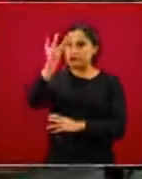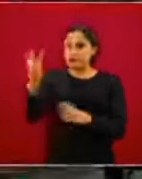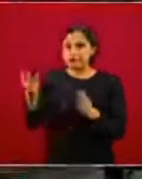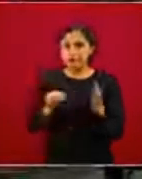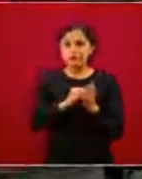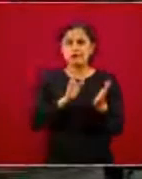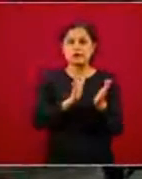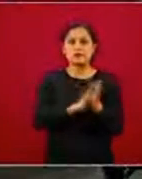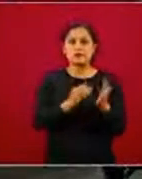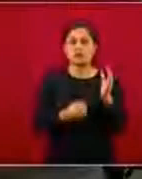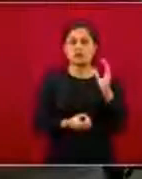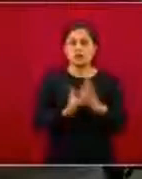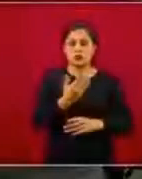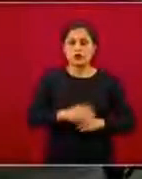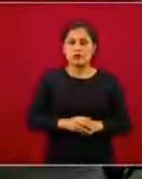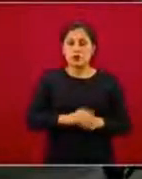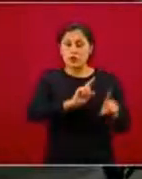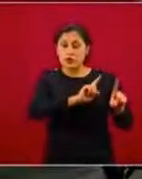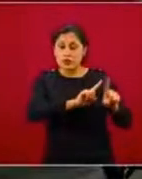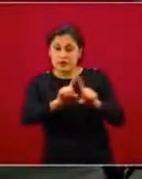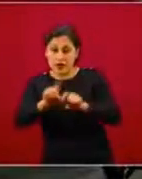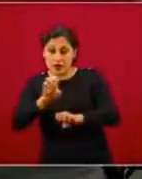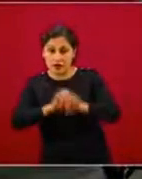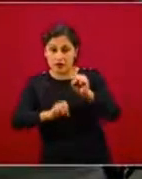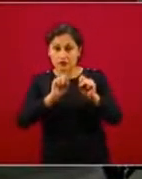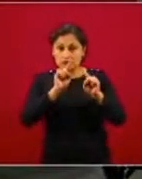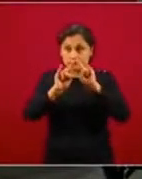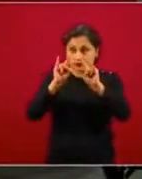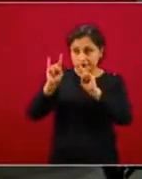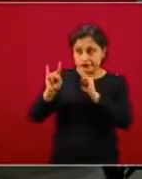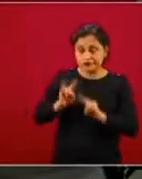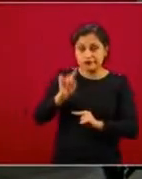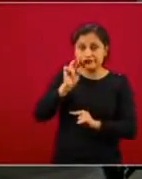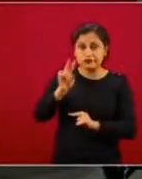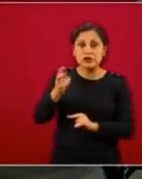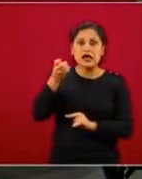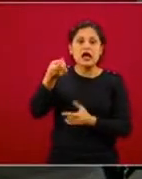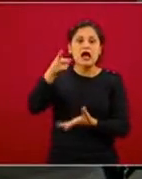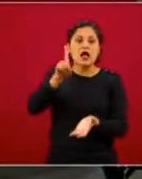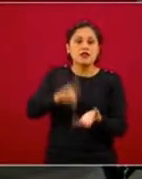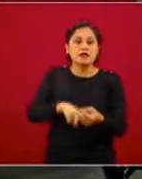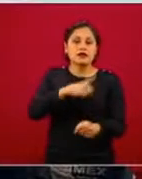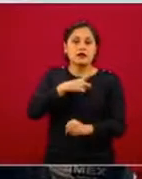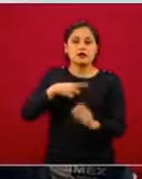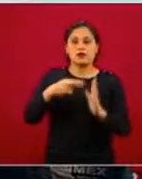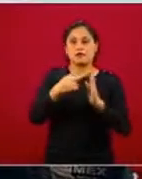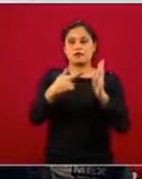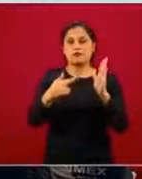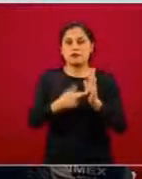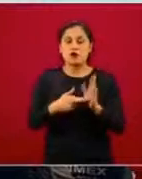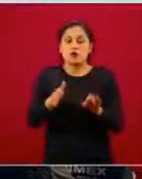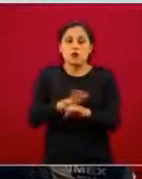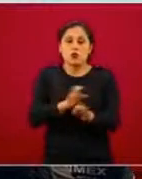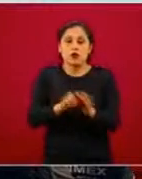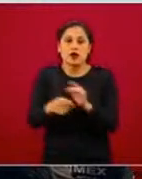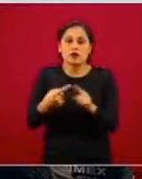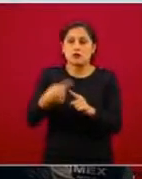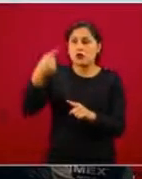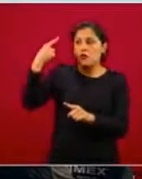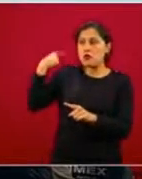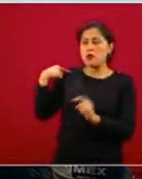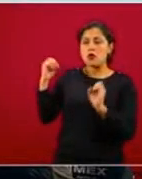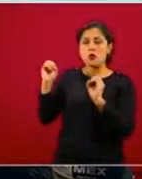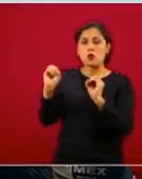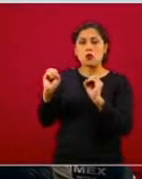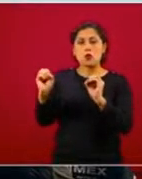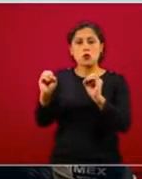mining. All the companies, all the businesses that are tied to those three neo essential services will have to be taking